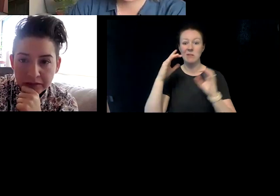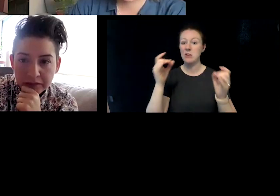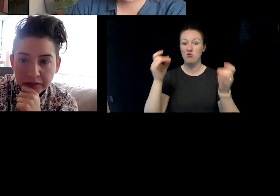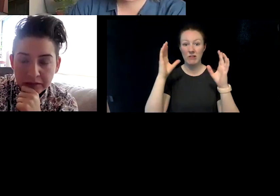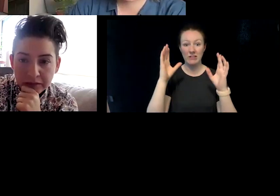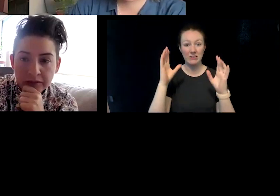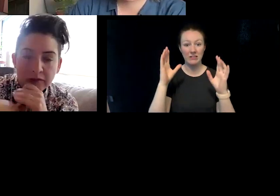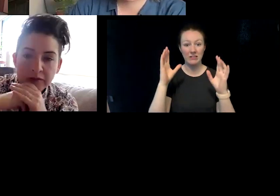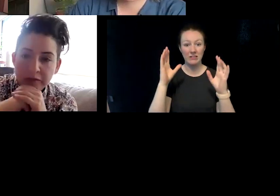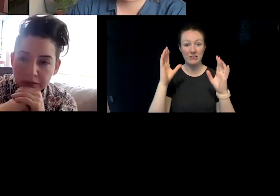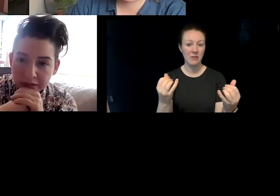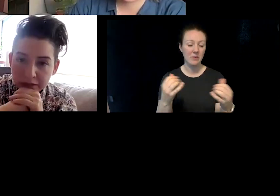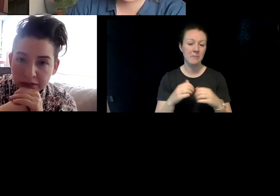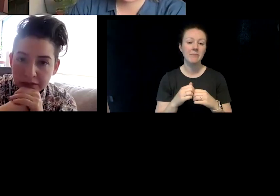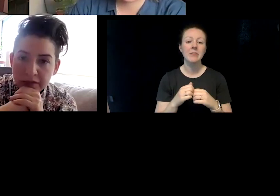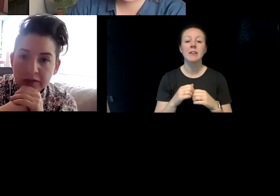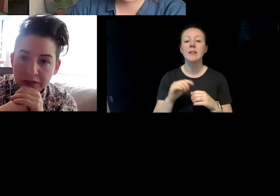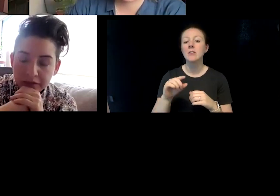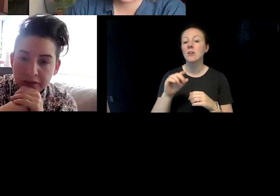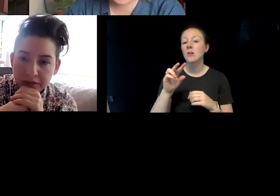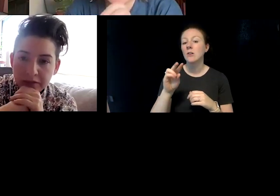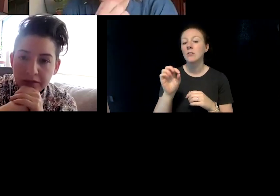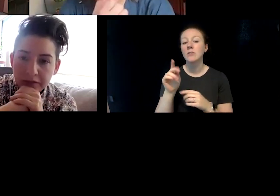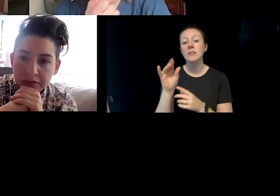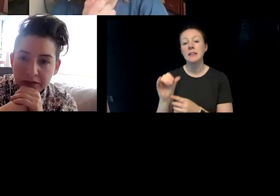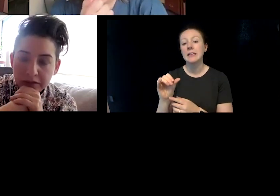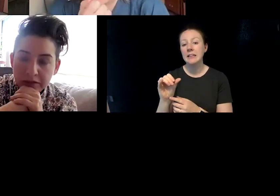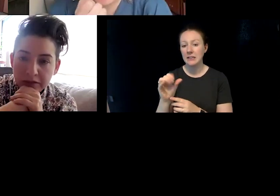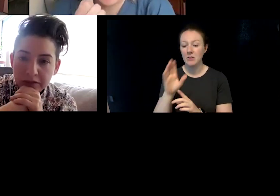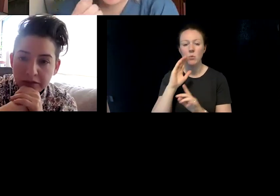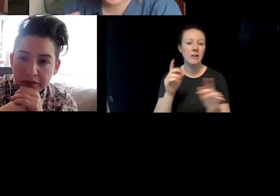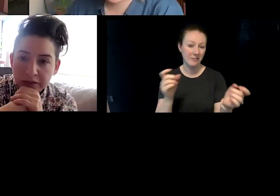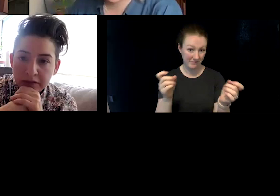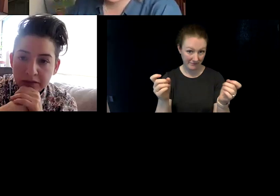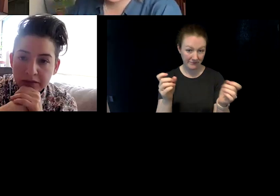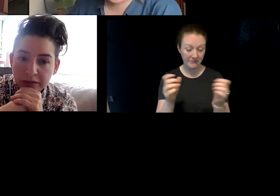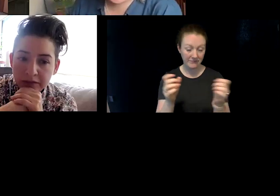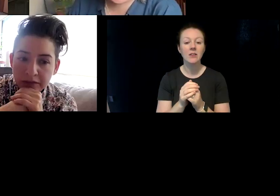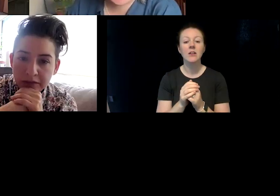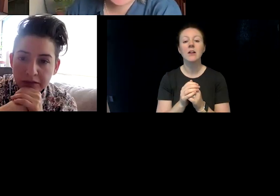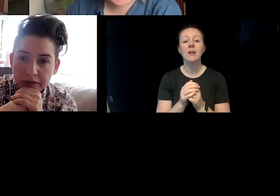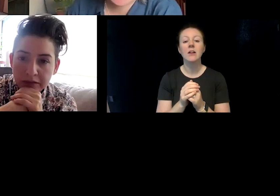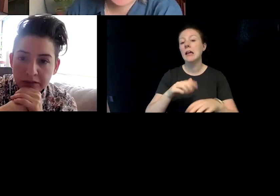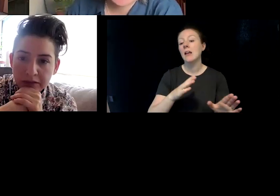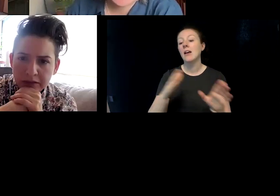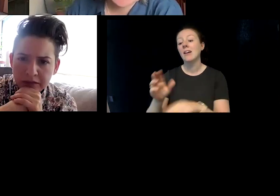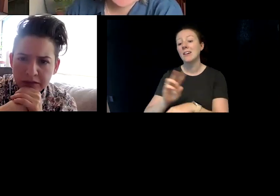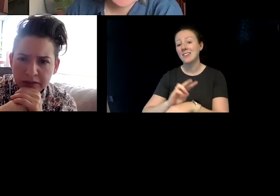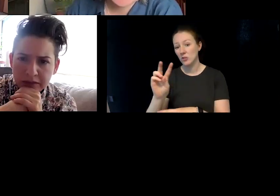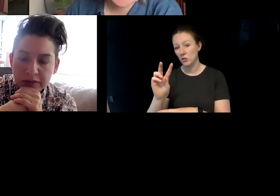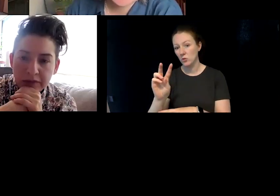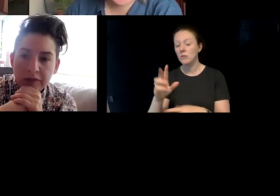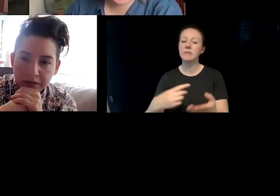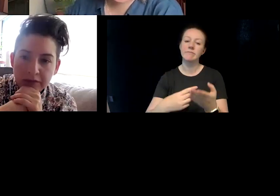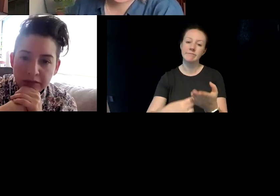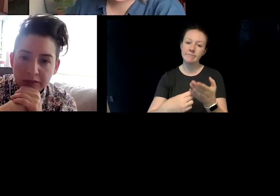Vicky Stoik, who works up at Caravan. And then at 2 p.m., we have a conversation which actually is going to touch on some